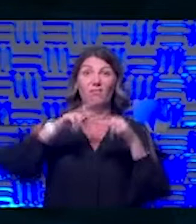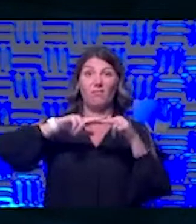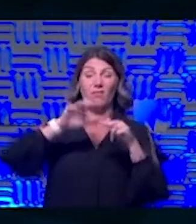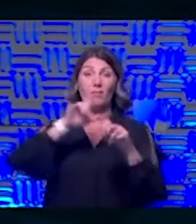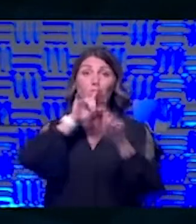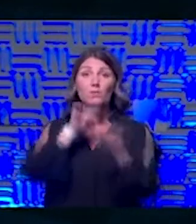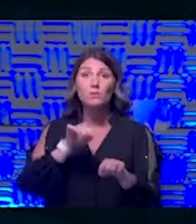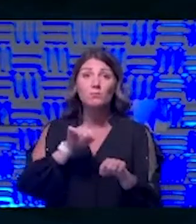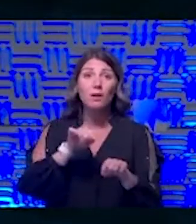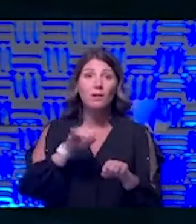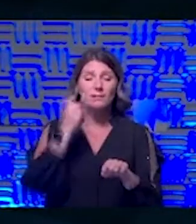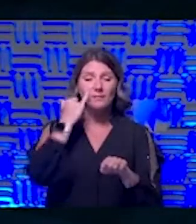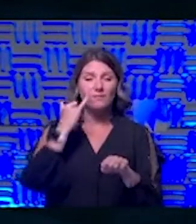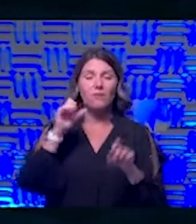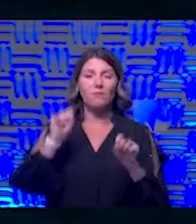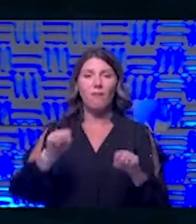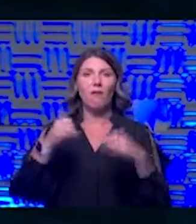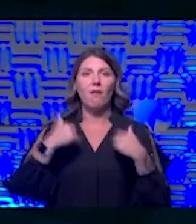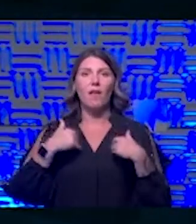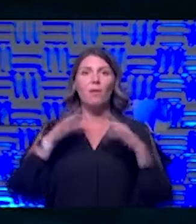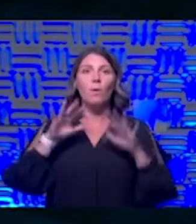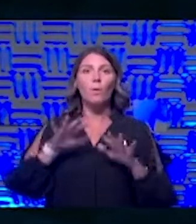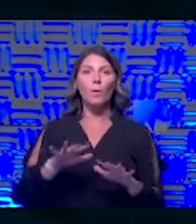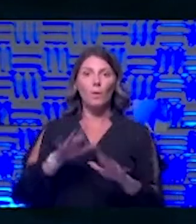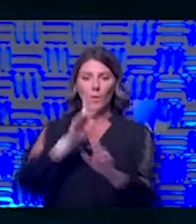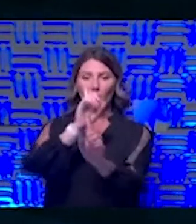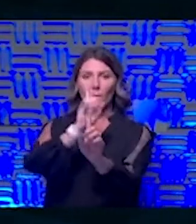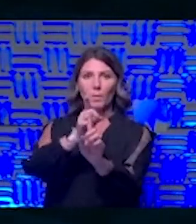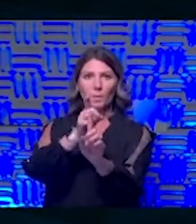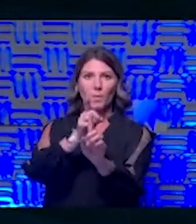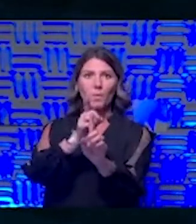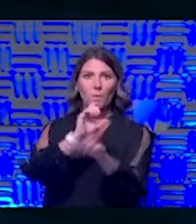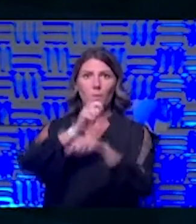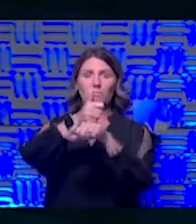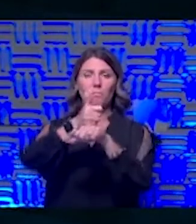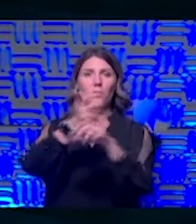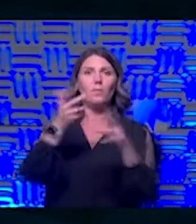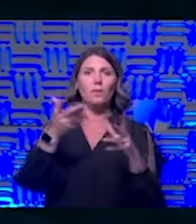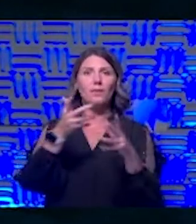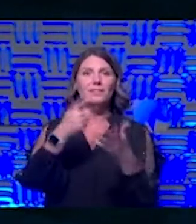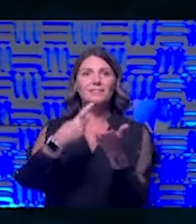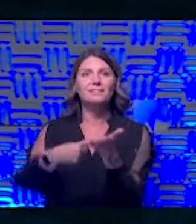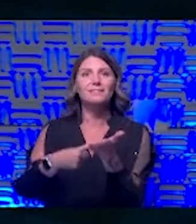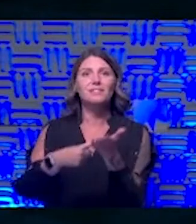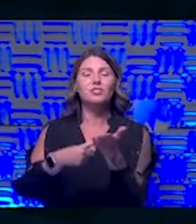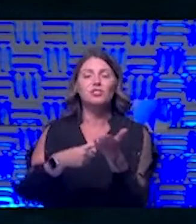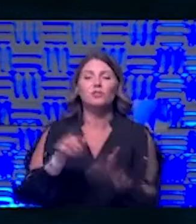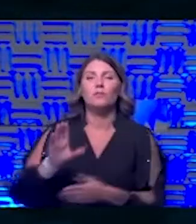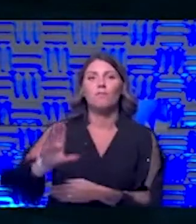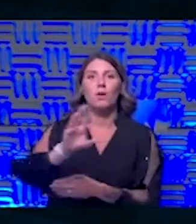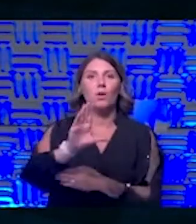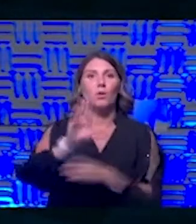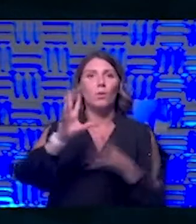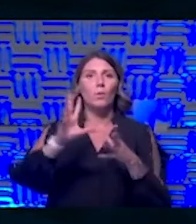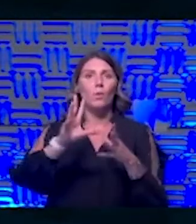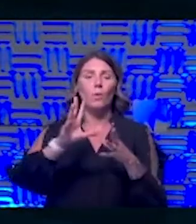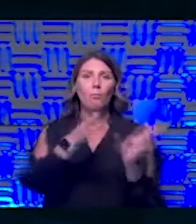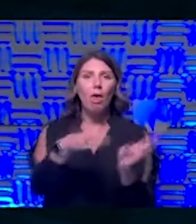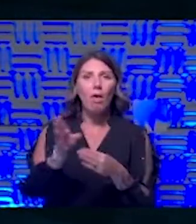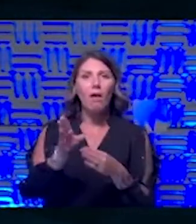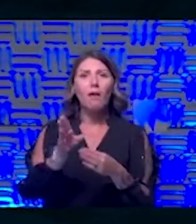have a calm, goal-oriented discussion around what is your plan, that'll really help